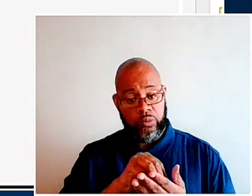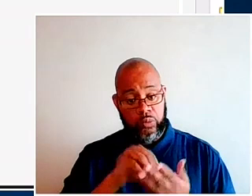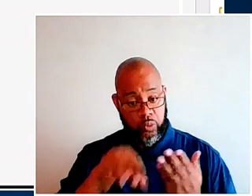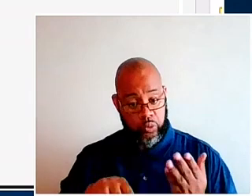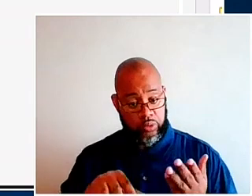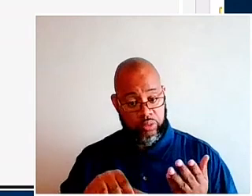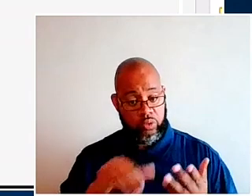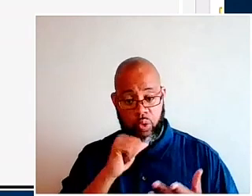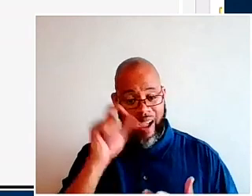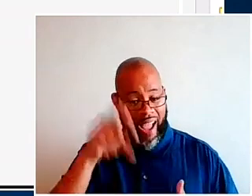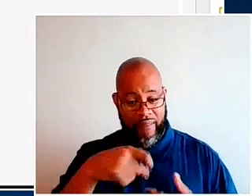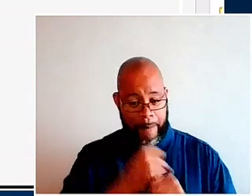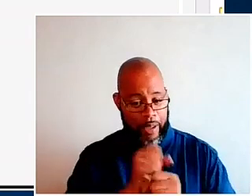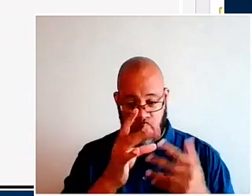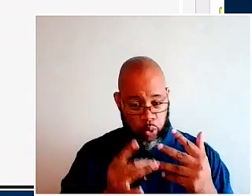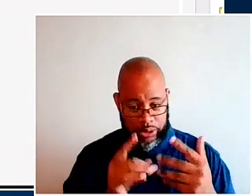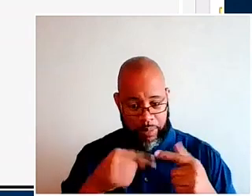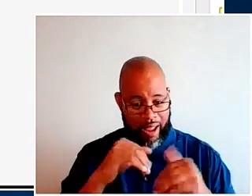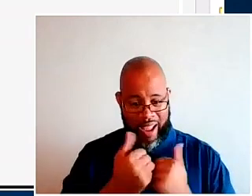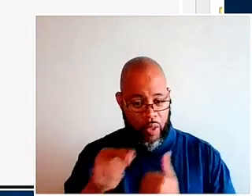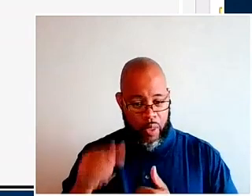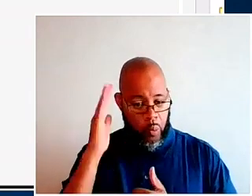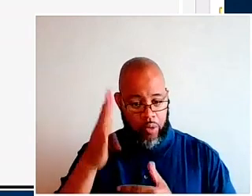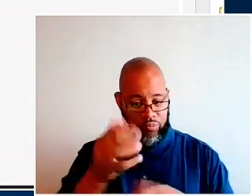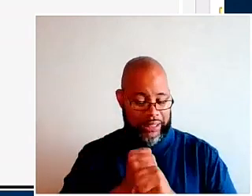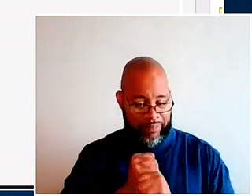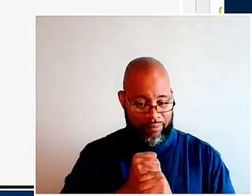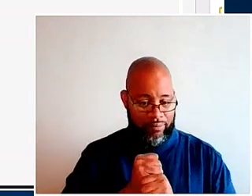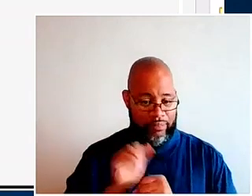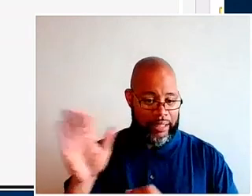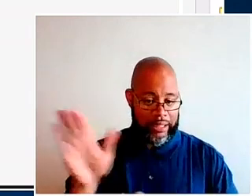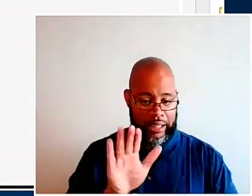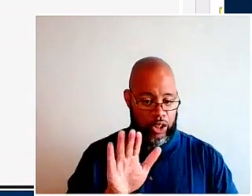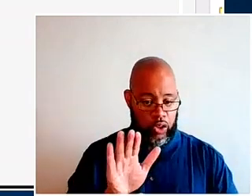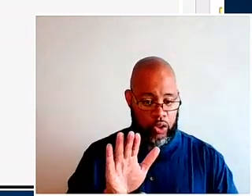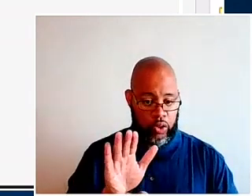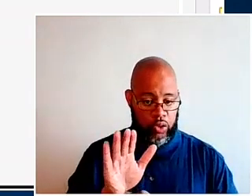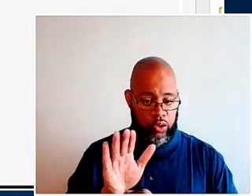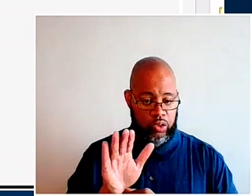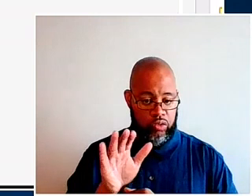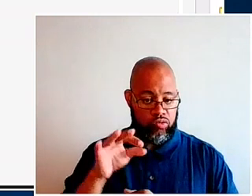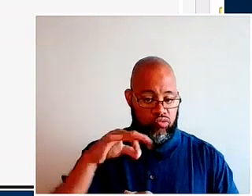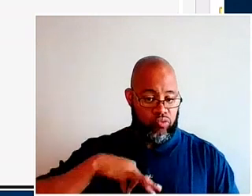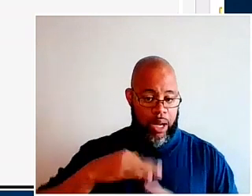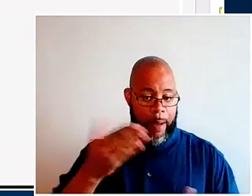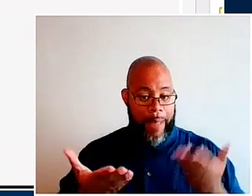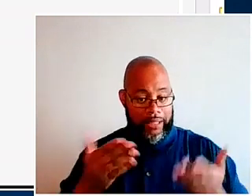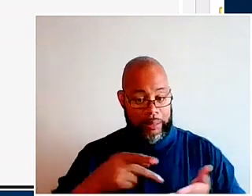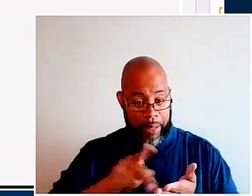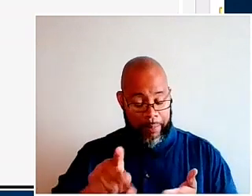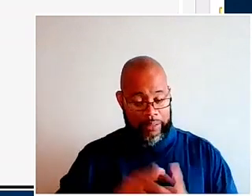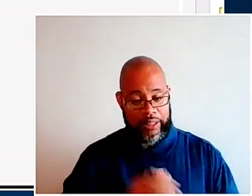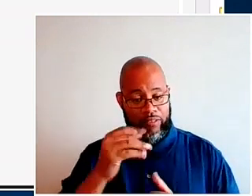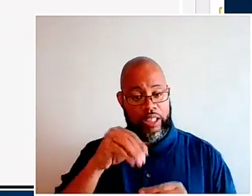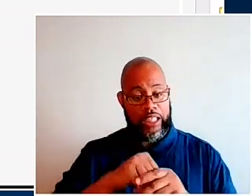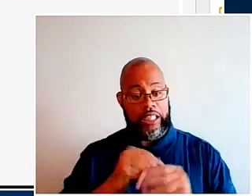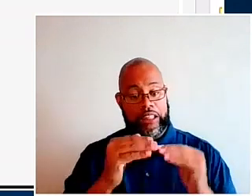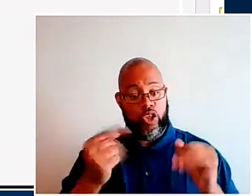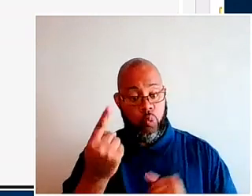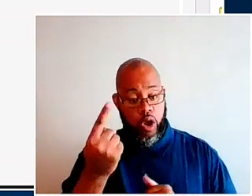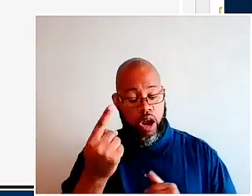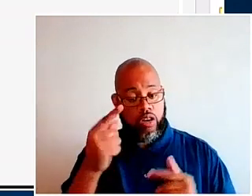students don't have to make a choice about how they're going to receive their credit balance payments. If you're in a tier one